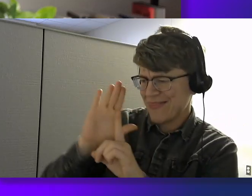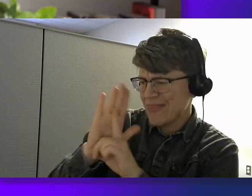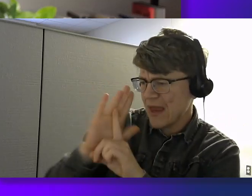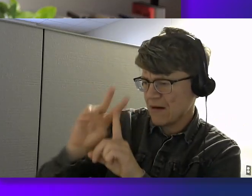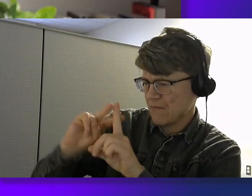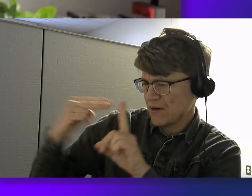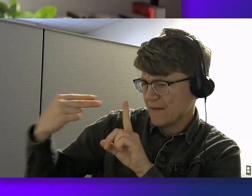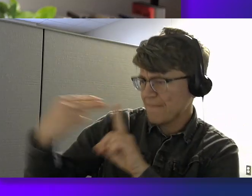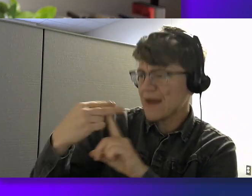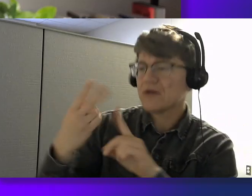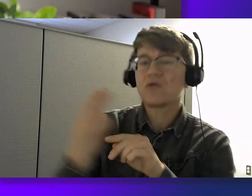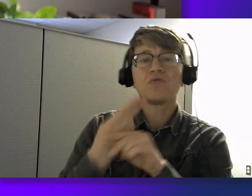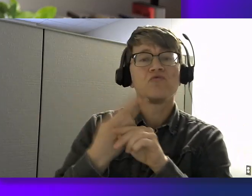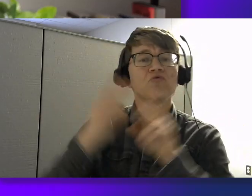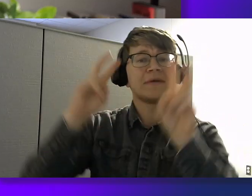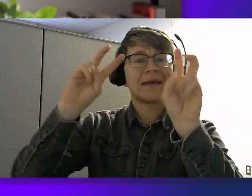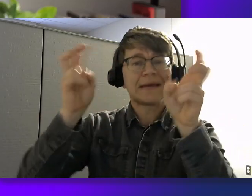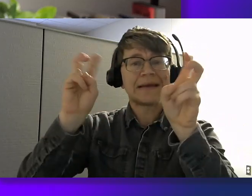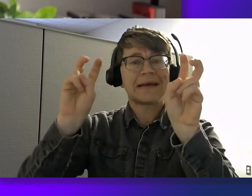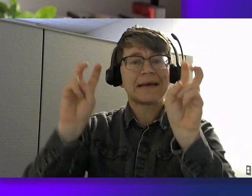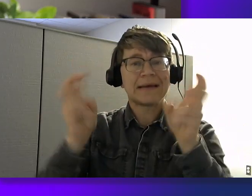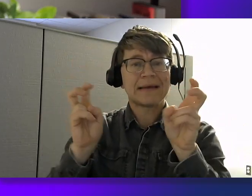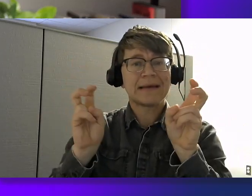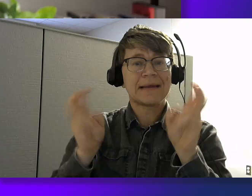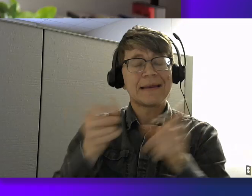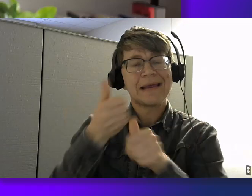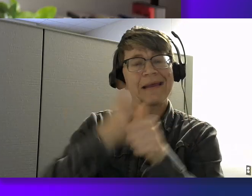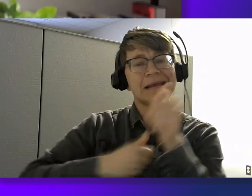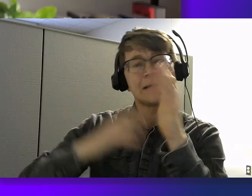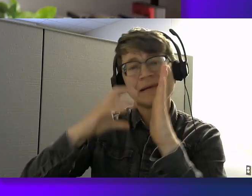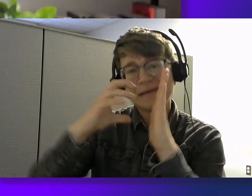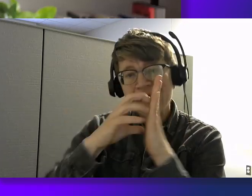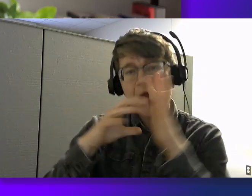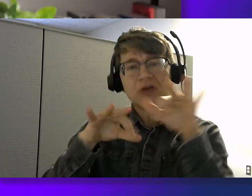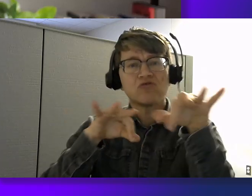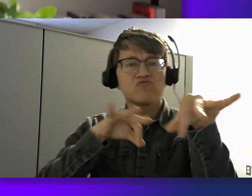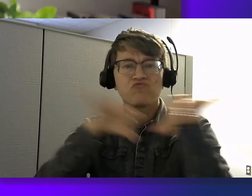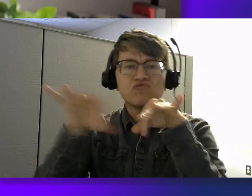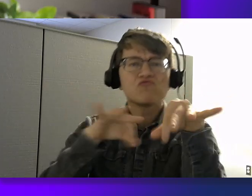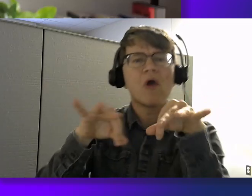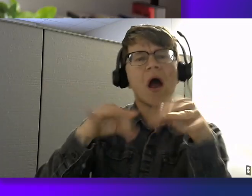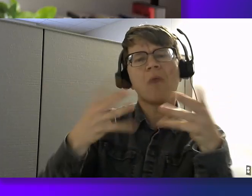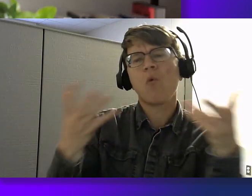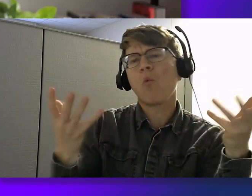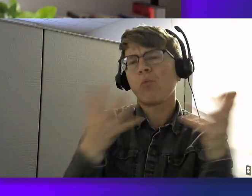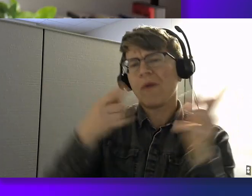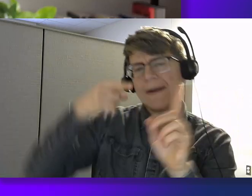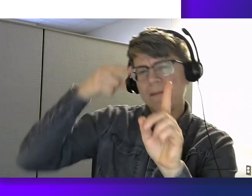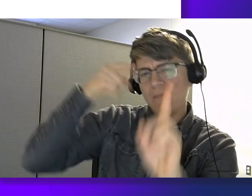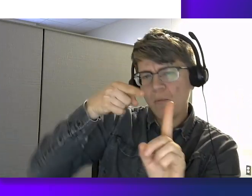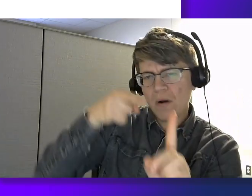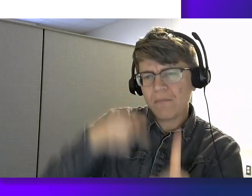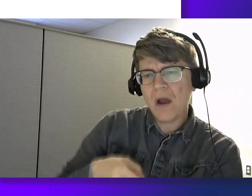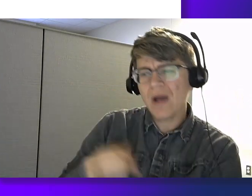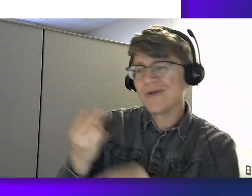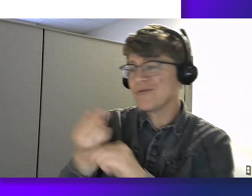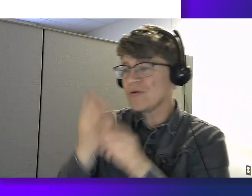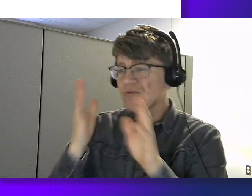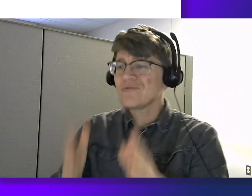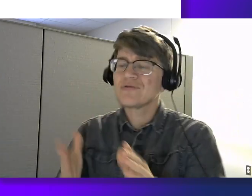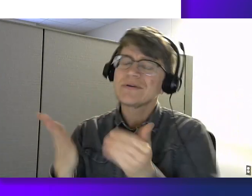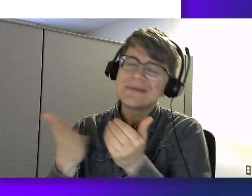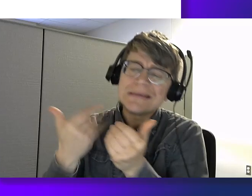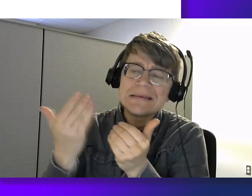to your content. Describe what each section is about so that visitors can quickly find what they're looking for. Here are some